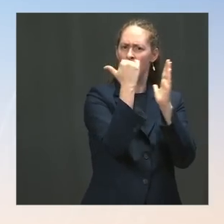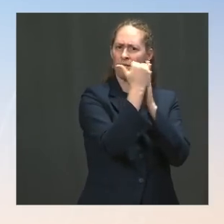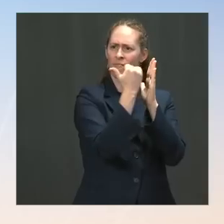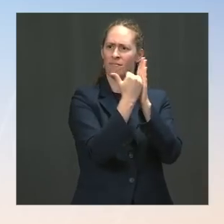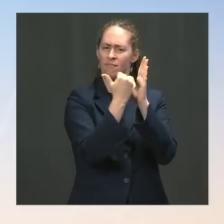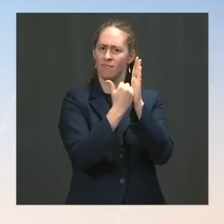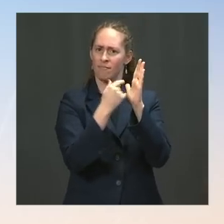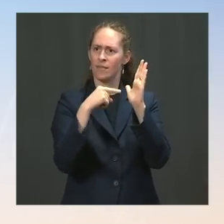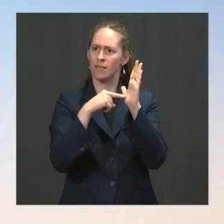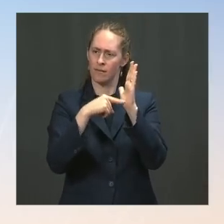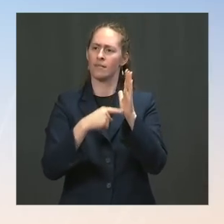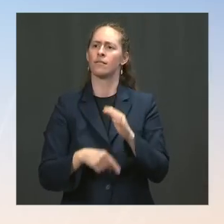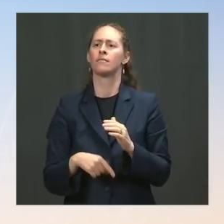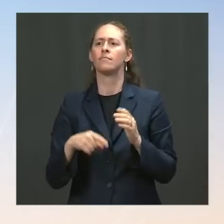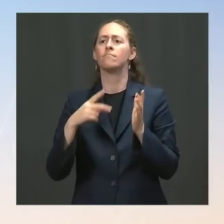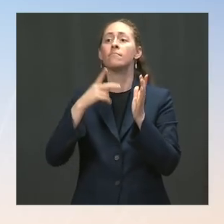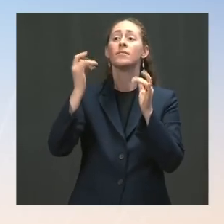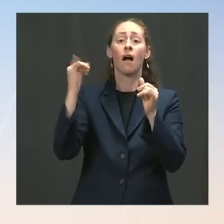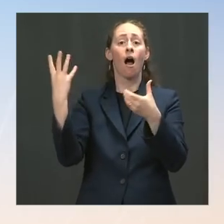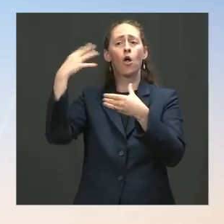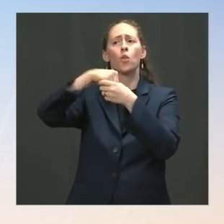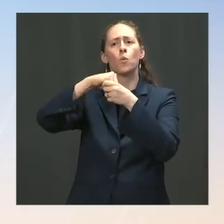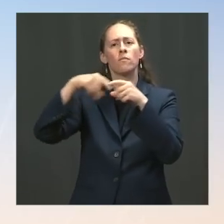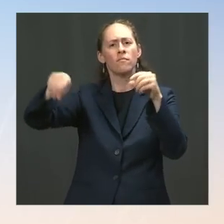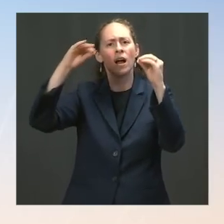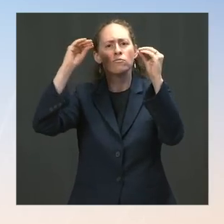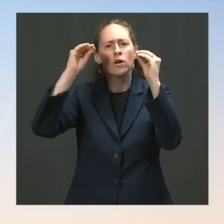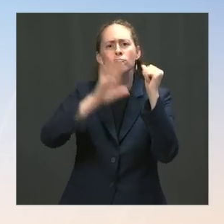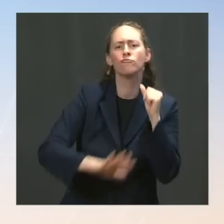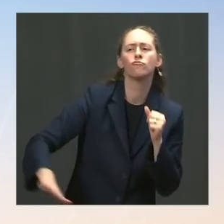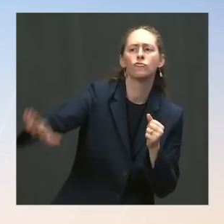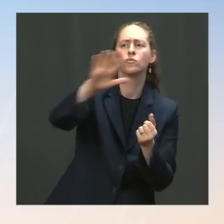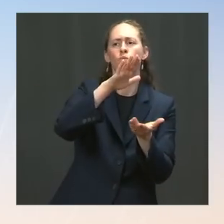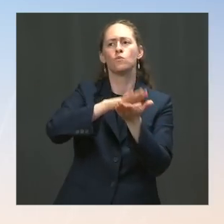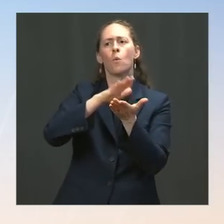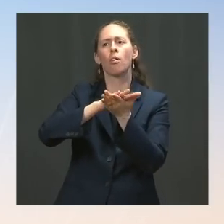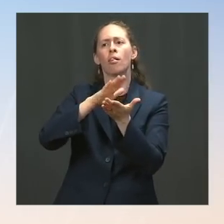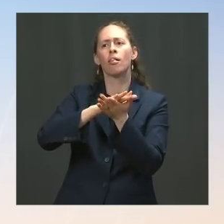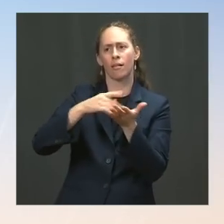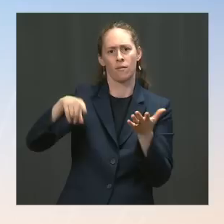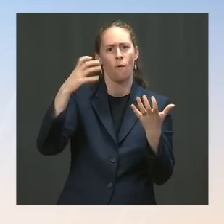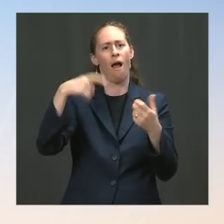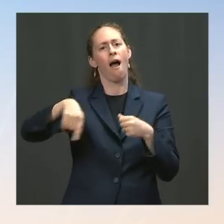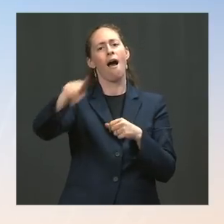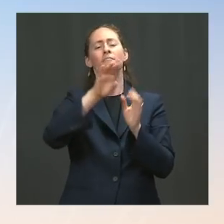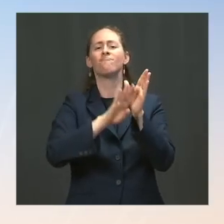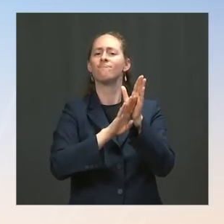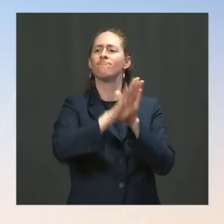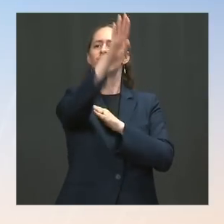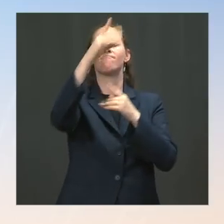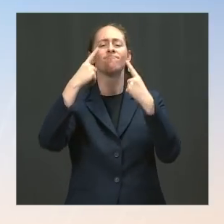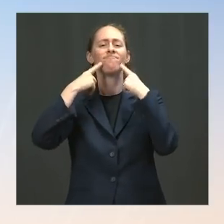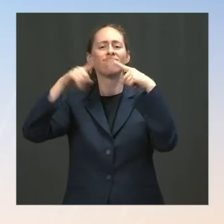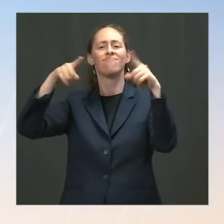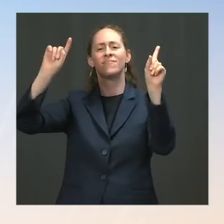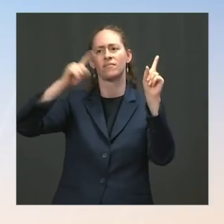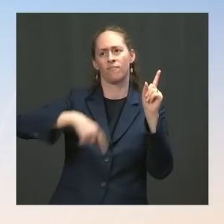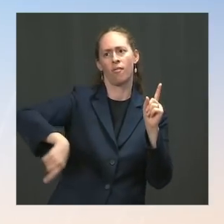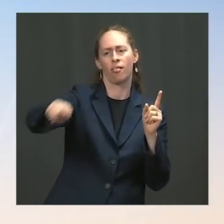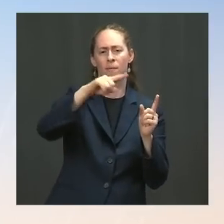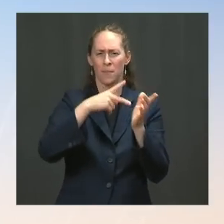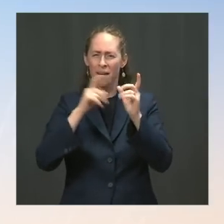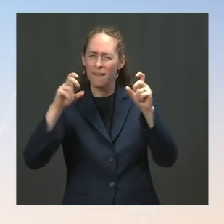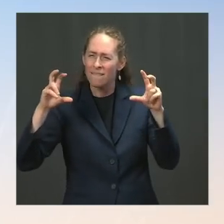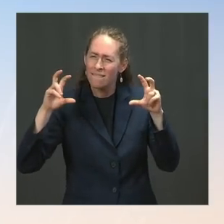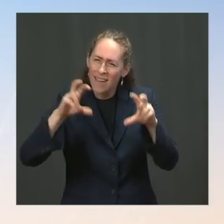country. We can set up all of our children for success by investing in our strongest asset, our people, and ensure America wins the future.